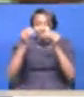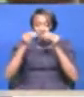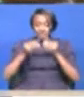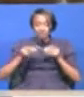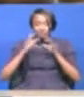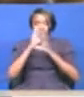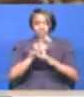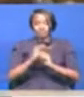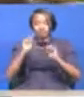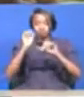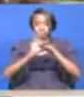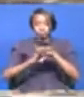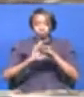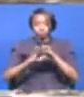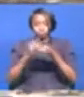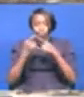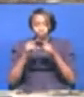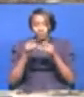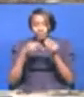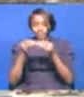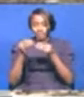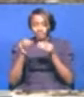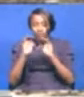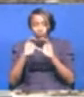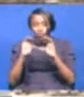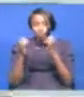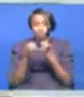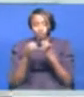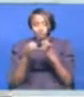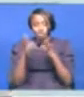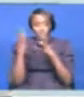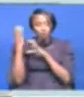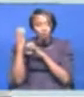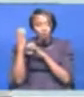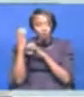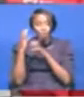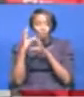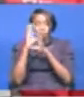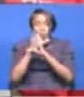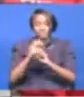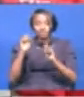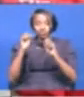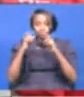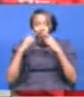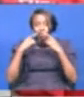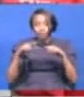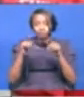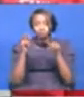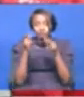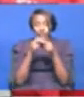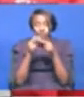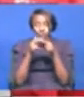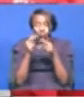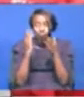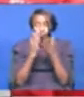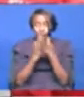At the same time, the business community is hopeful the presidential election announcement will be made soon.